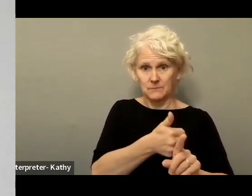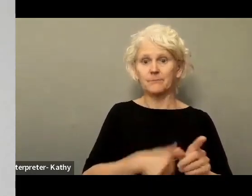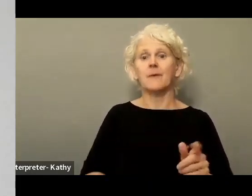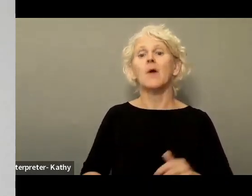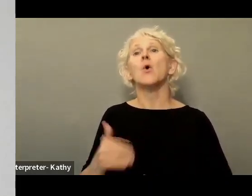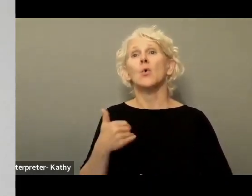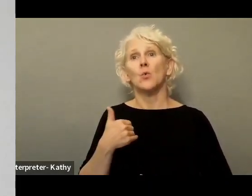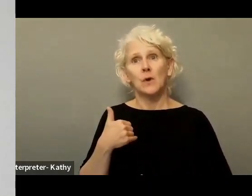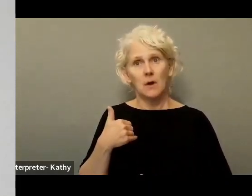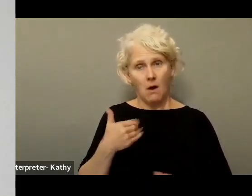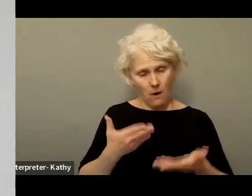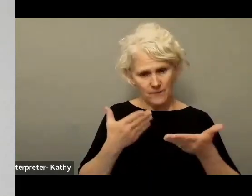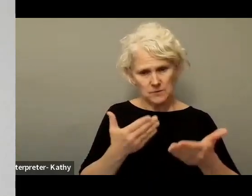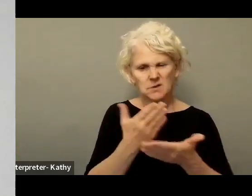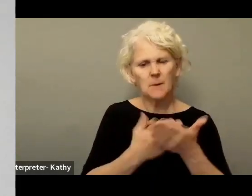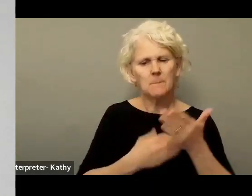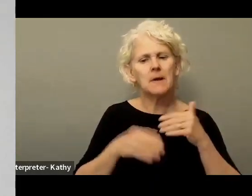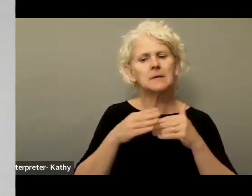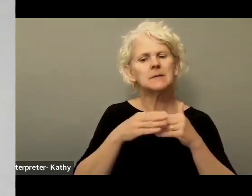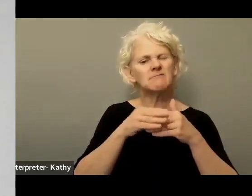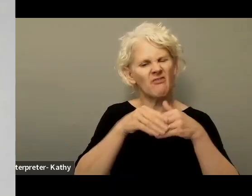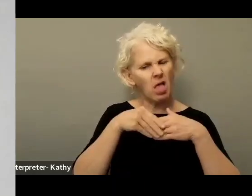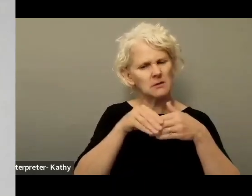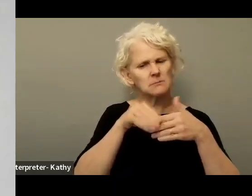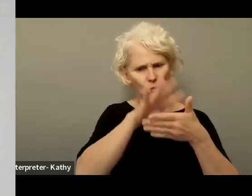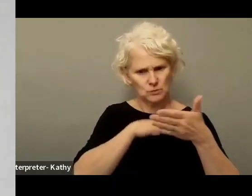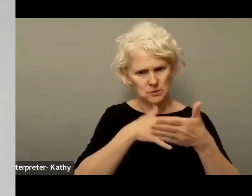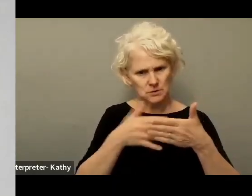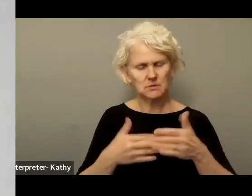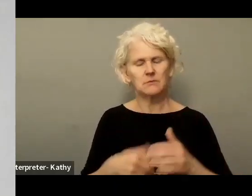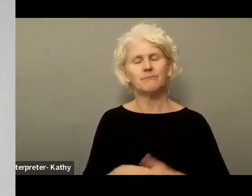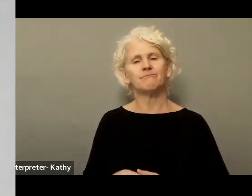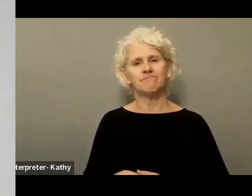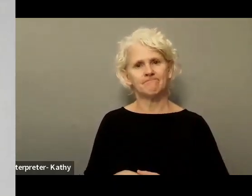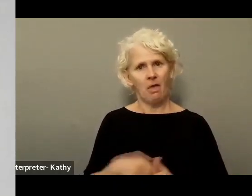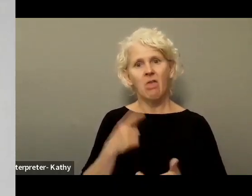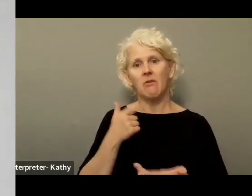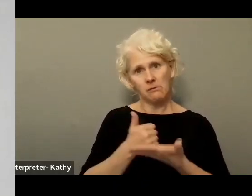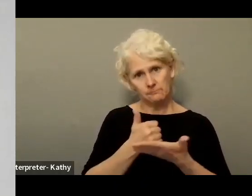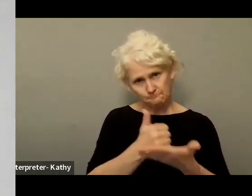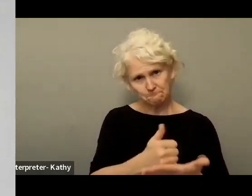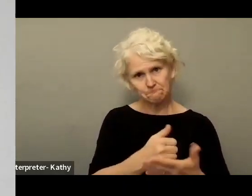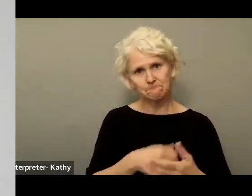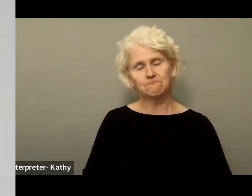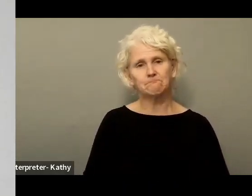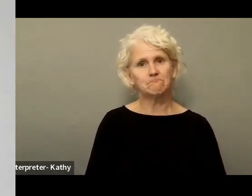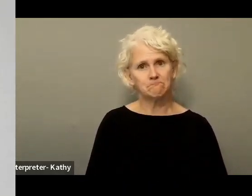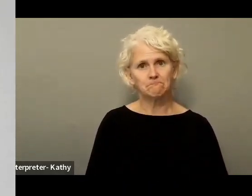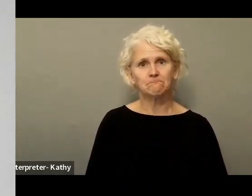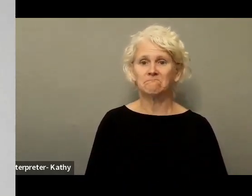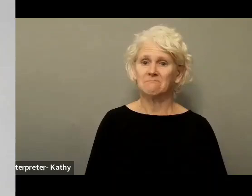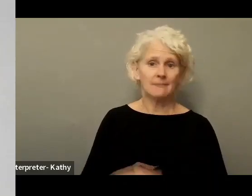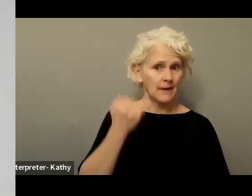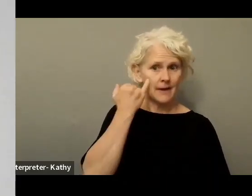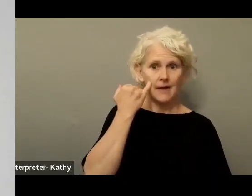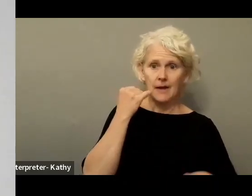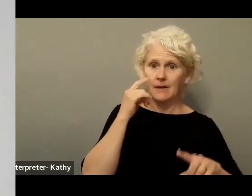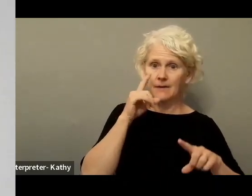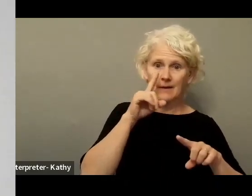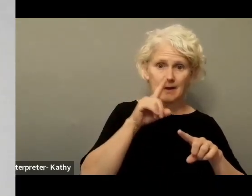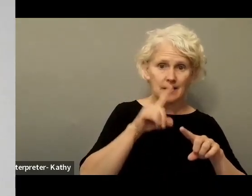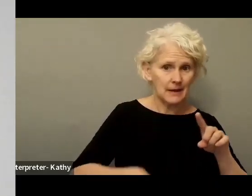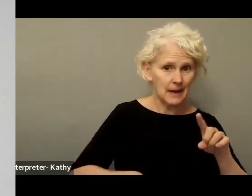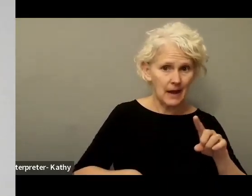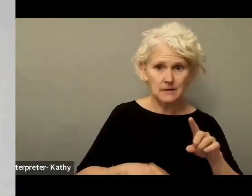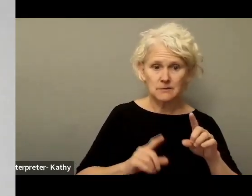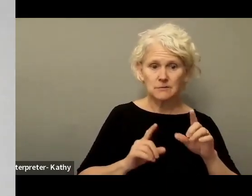flexible schedules for folks, and so that has really helped in that realm. If they can't make it to a